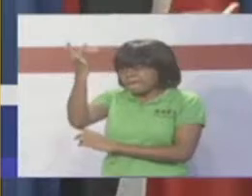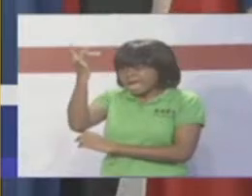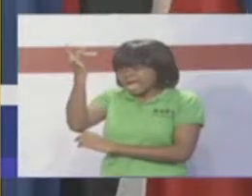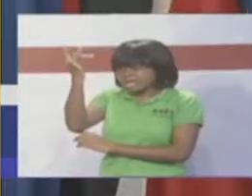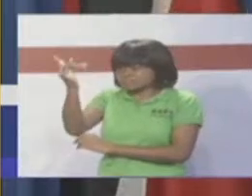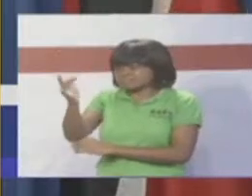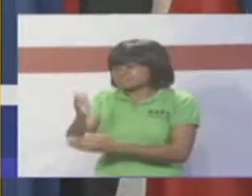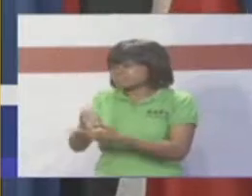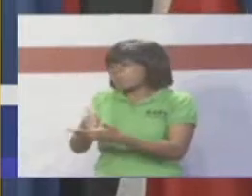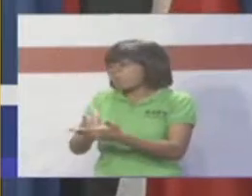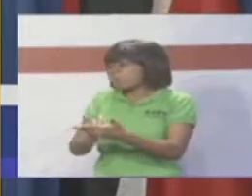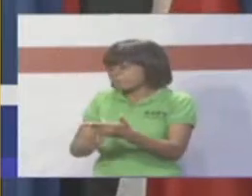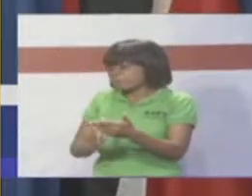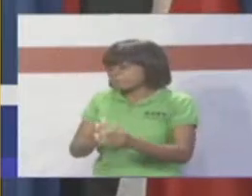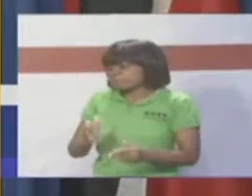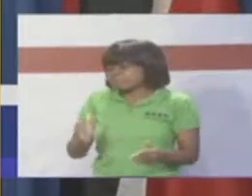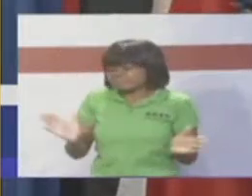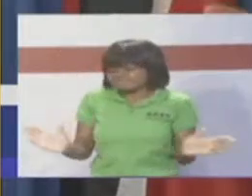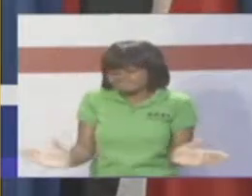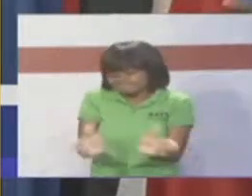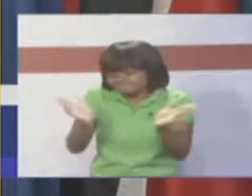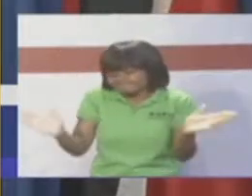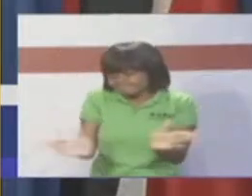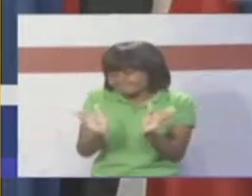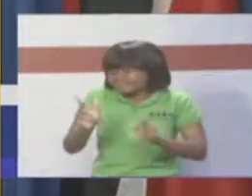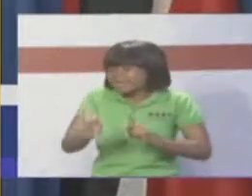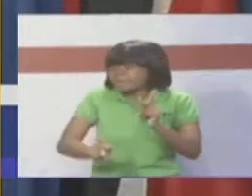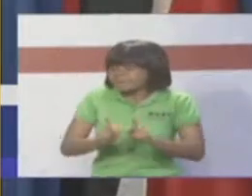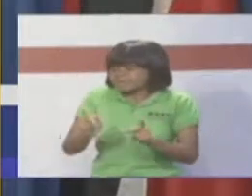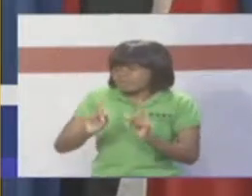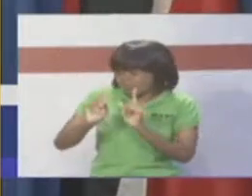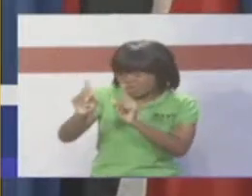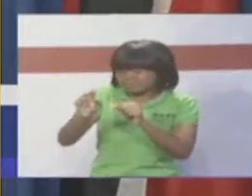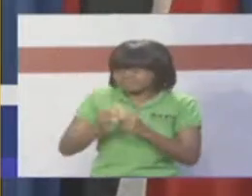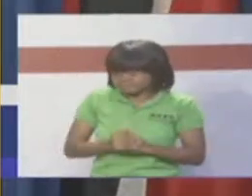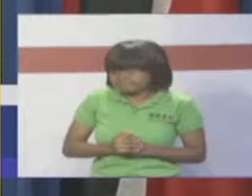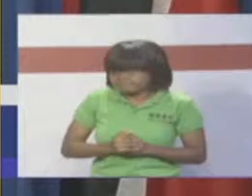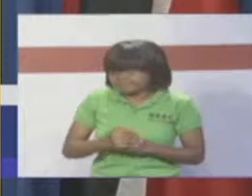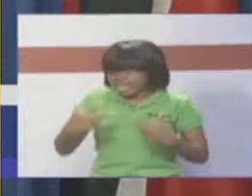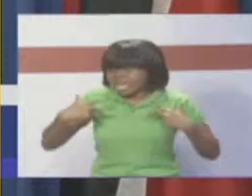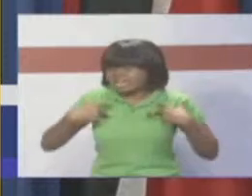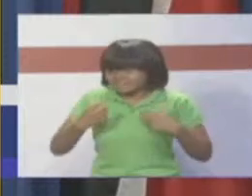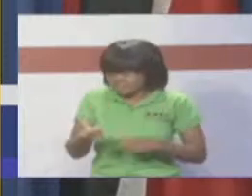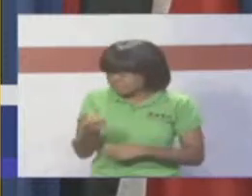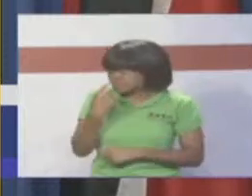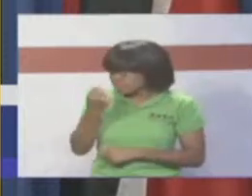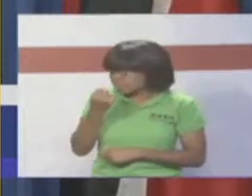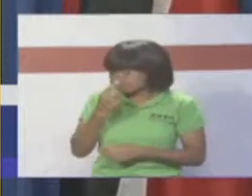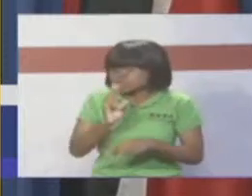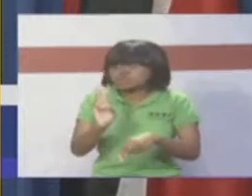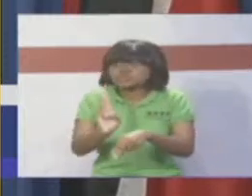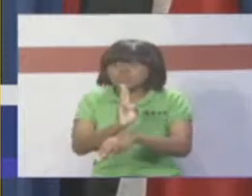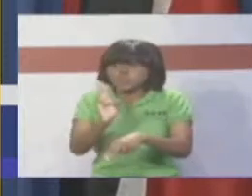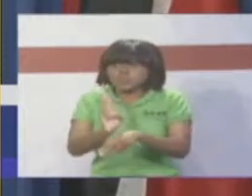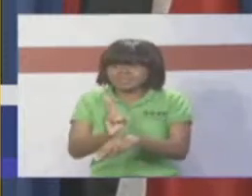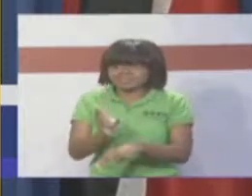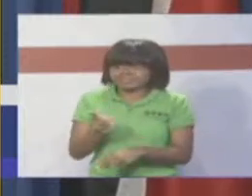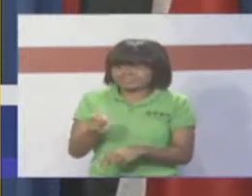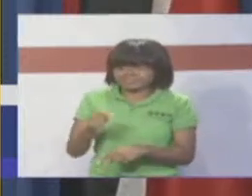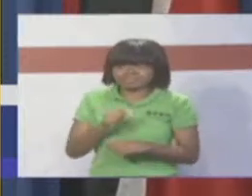encouraging people to use medication for which there is no certification for its